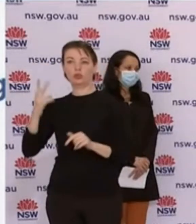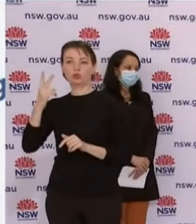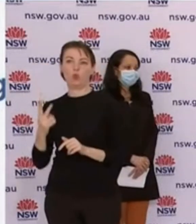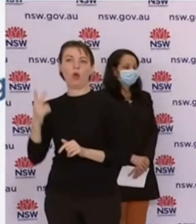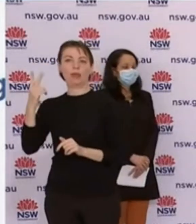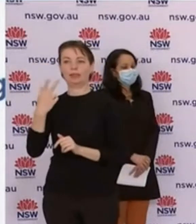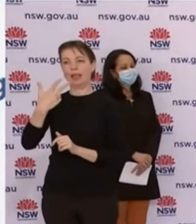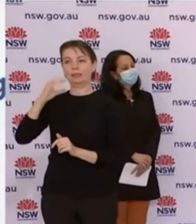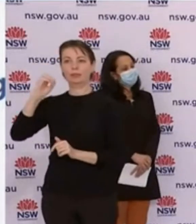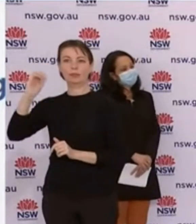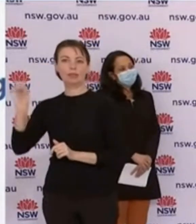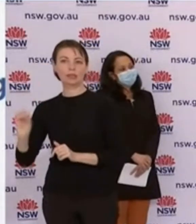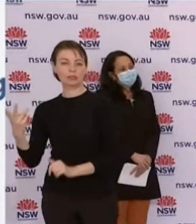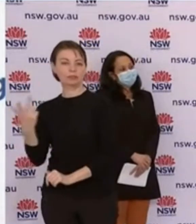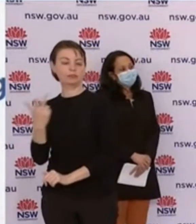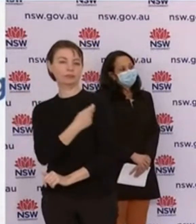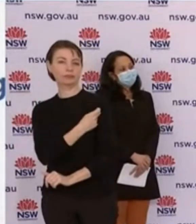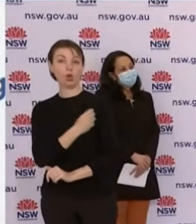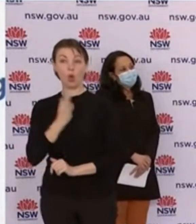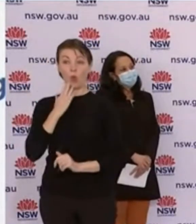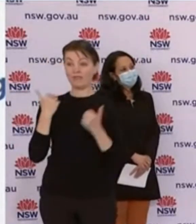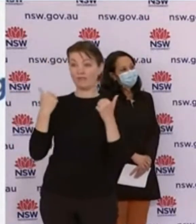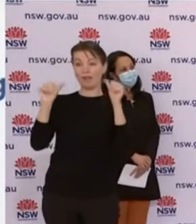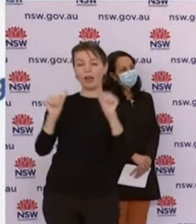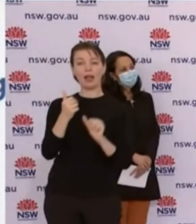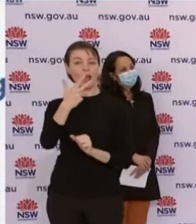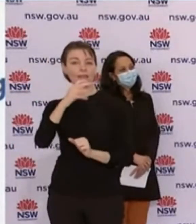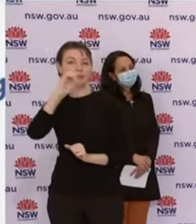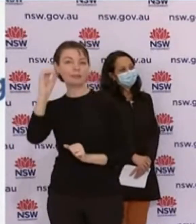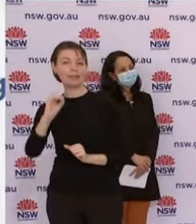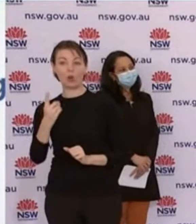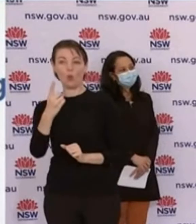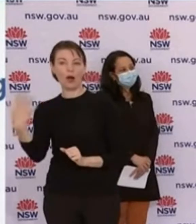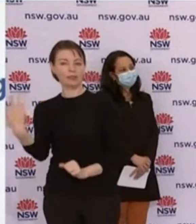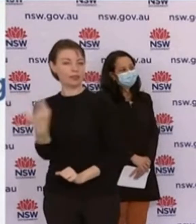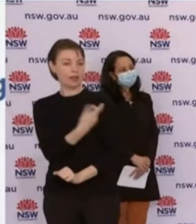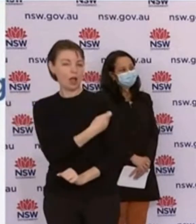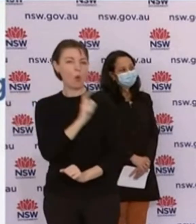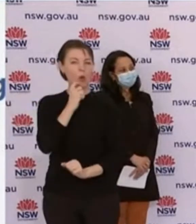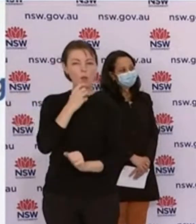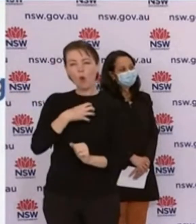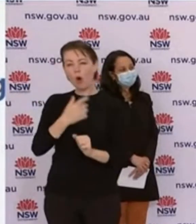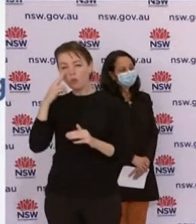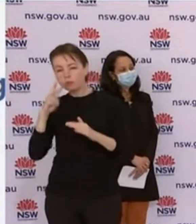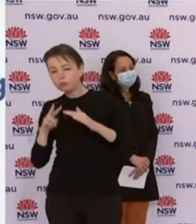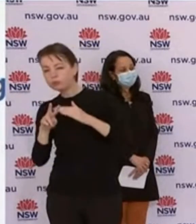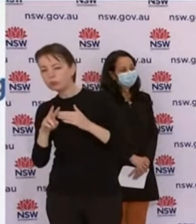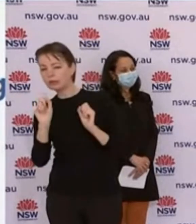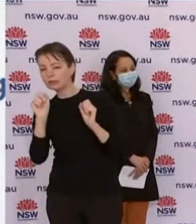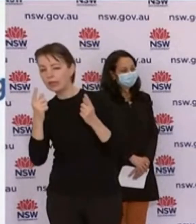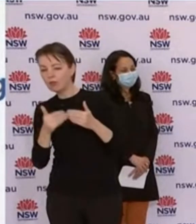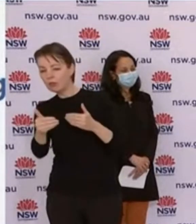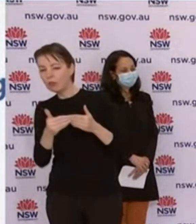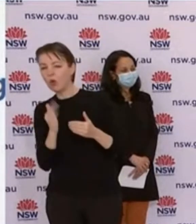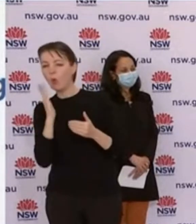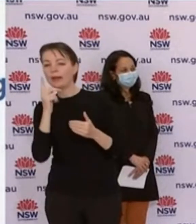we did. So once we get to 80% first dose, we'll have enormous confidence that we're going to hit those targets, and also when we're going to hit those targets. But irrespective